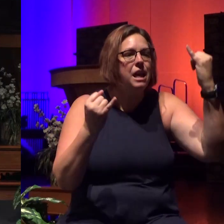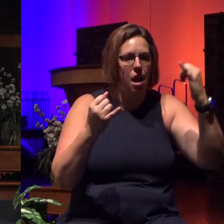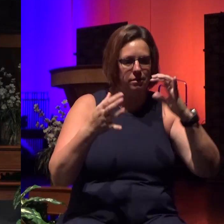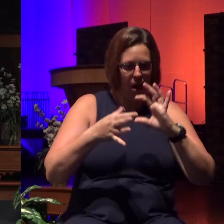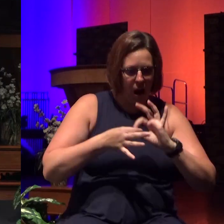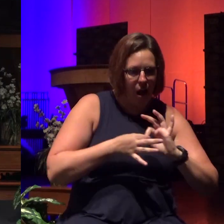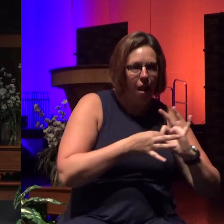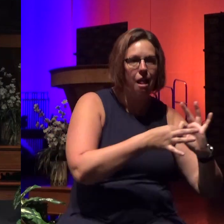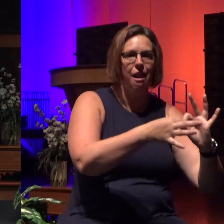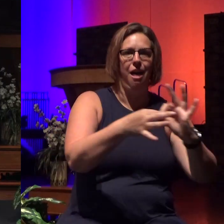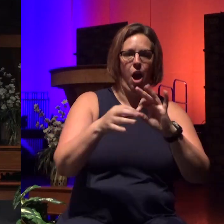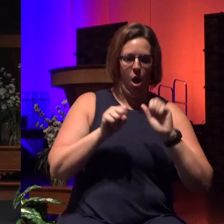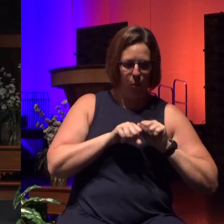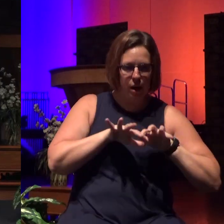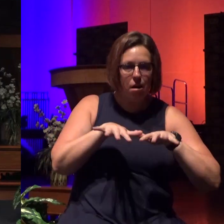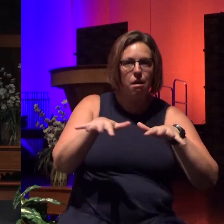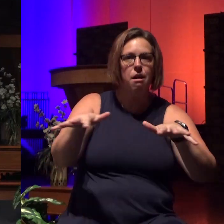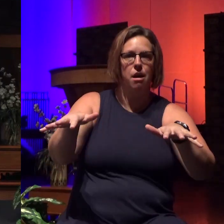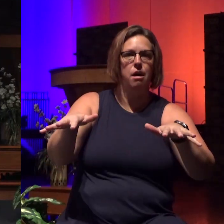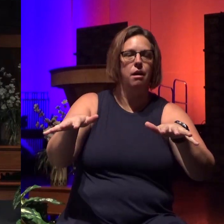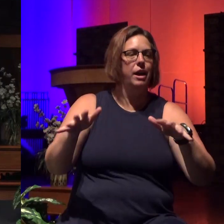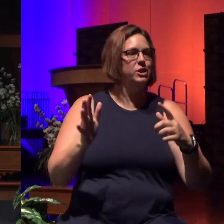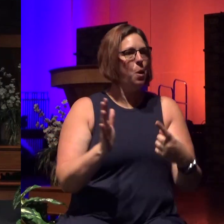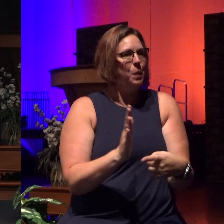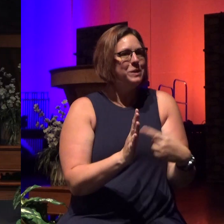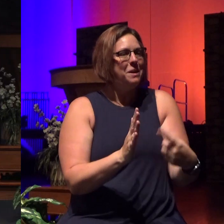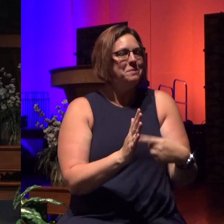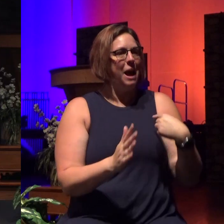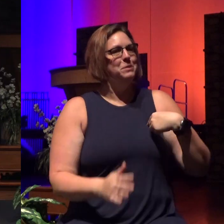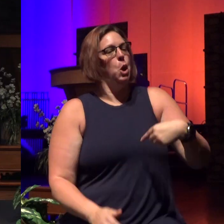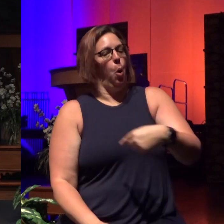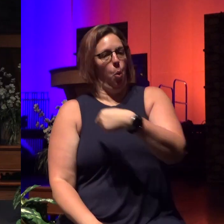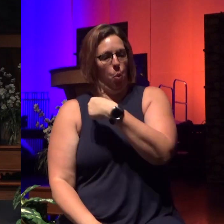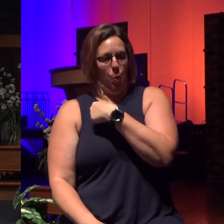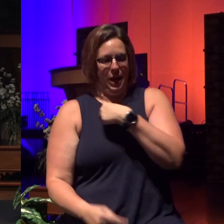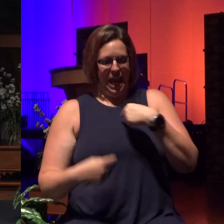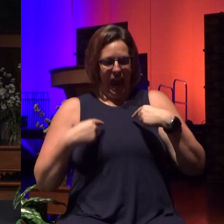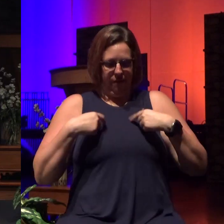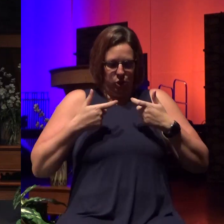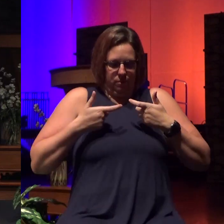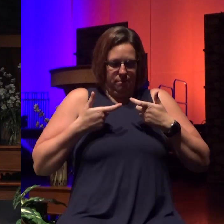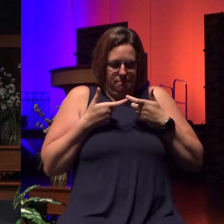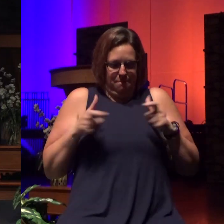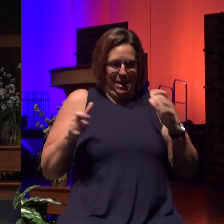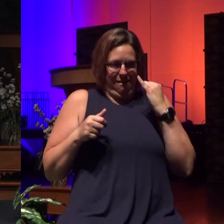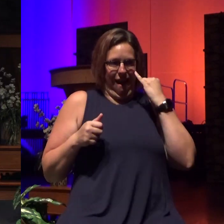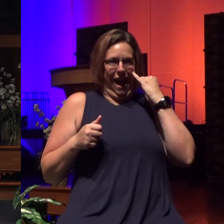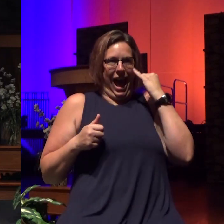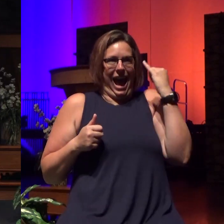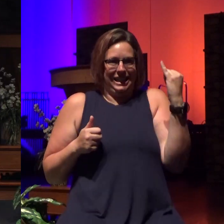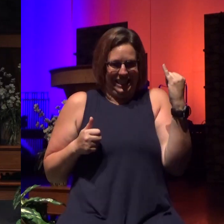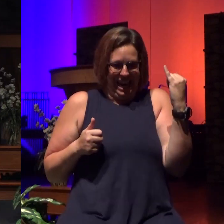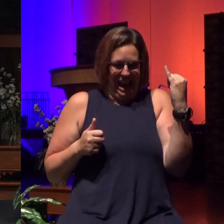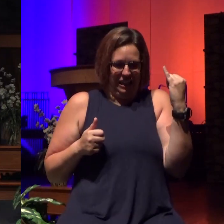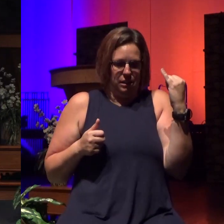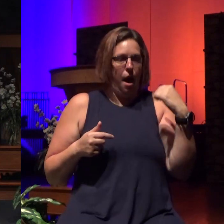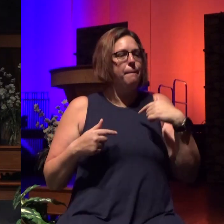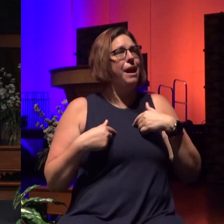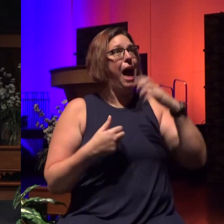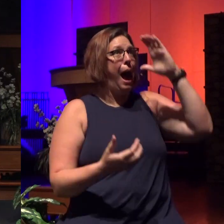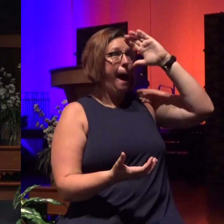I share this story is we think we have to be the vehicle of big ideas. But I believe that